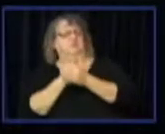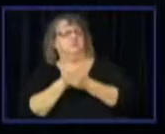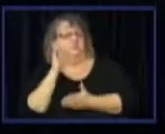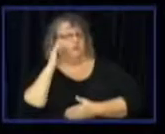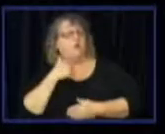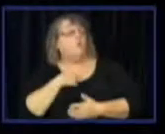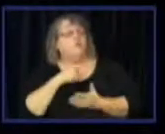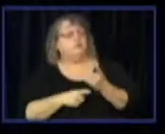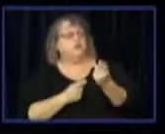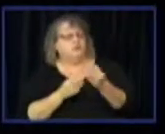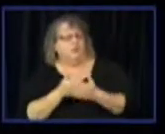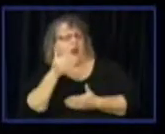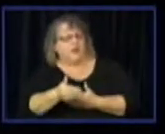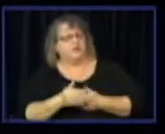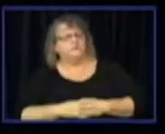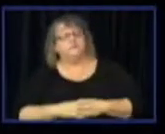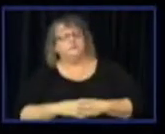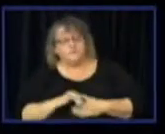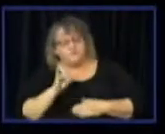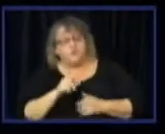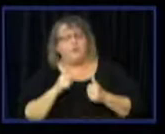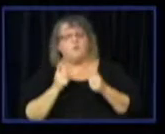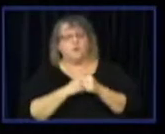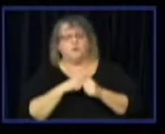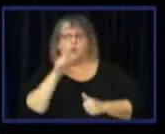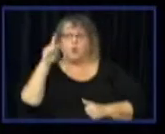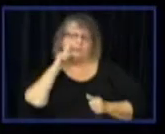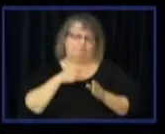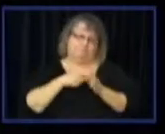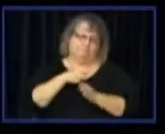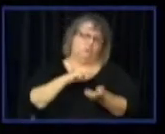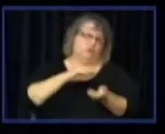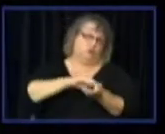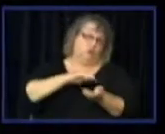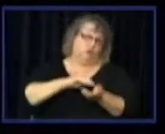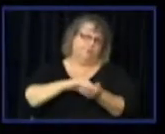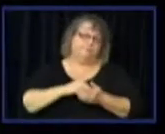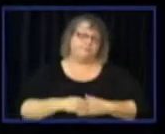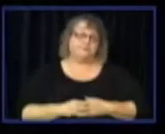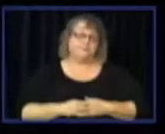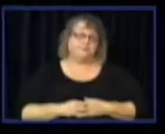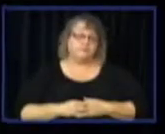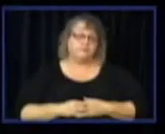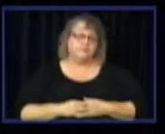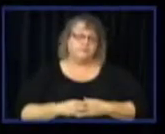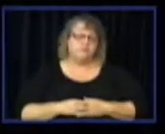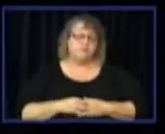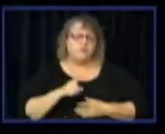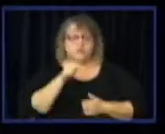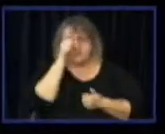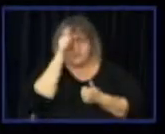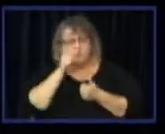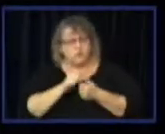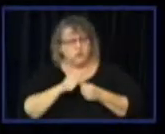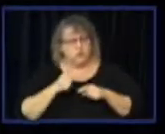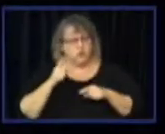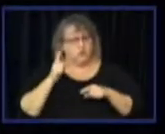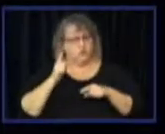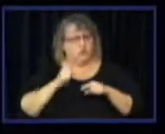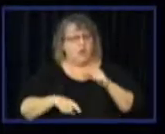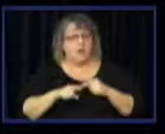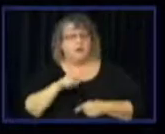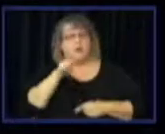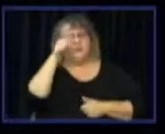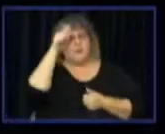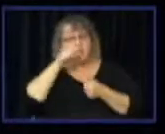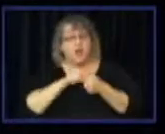do? Well, first of all, I recommend seeing an expert. And one thing to remember is you can't ice the brain.